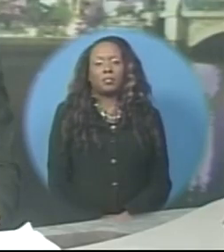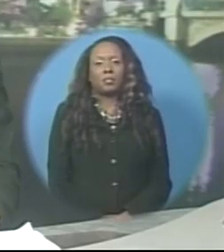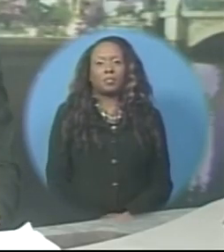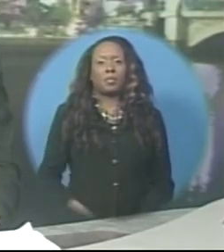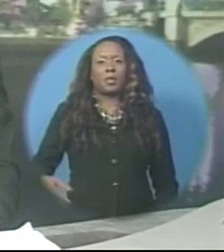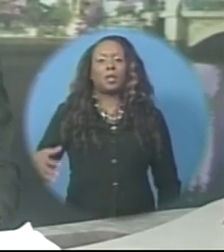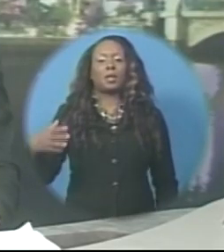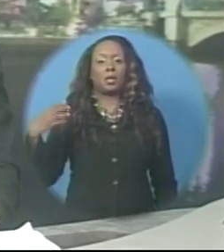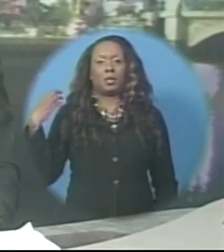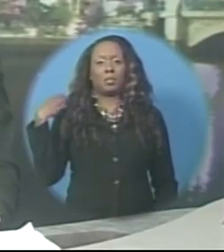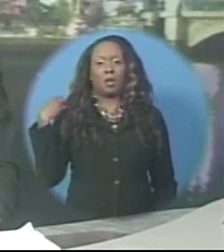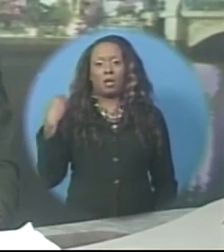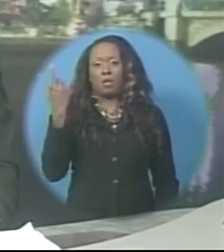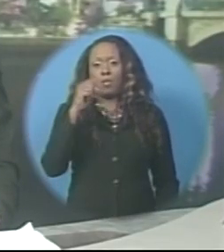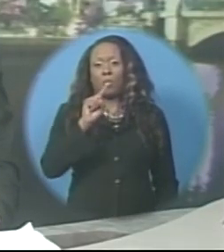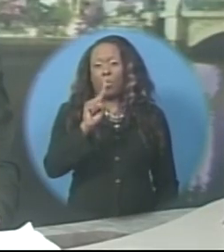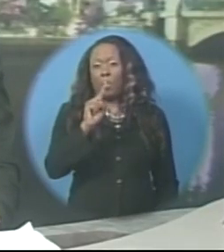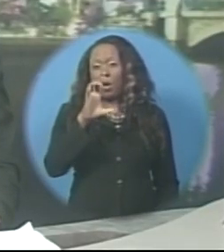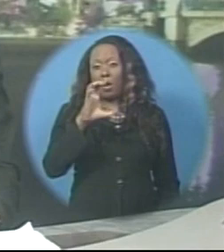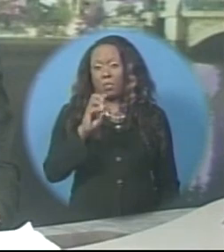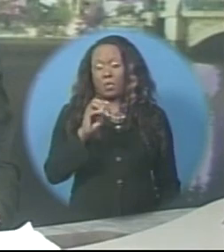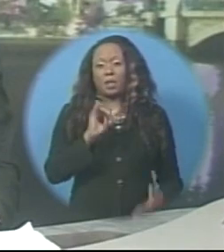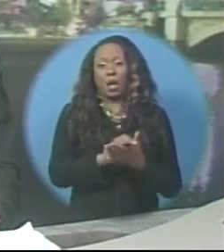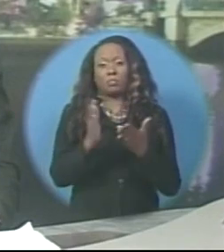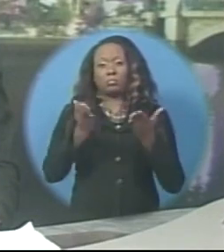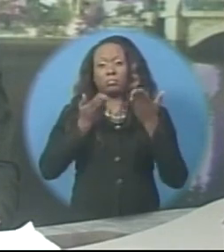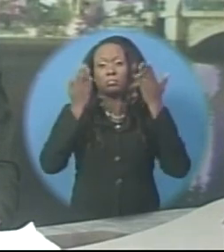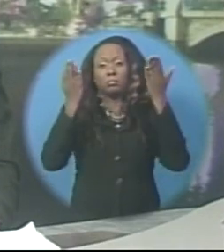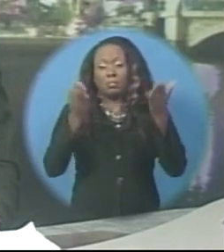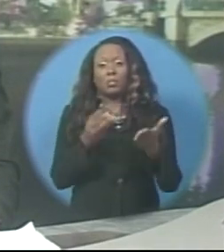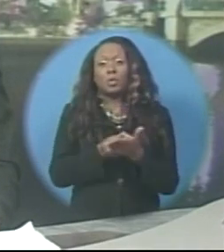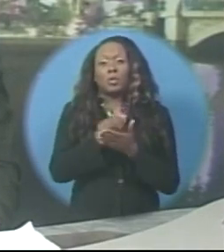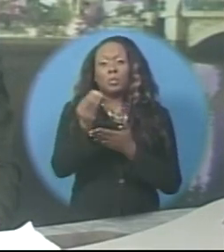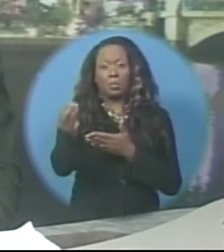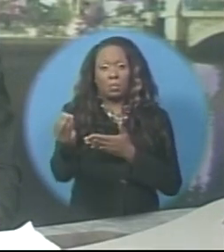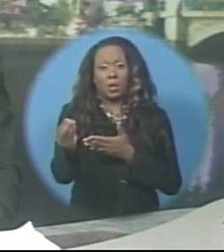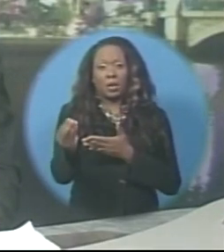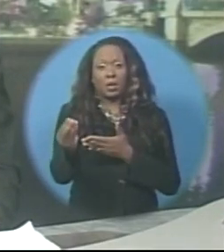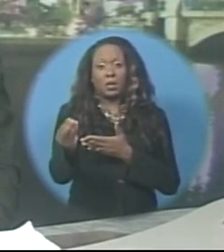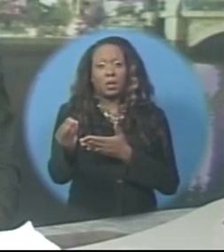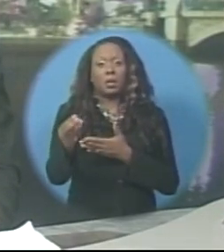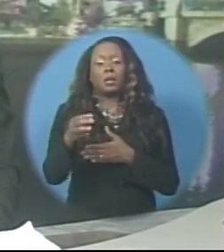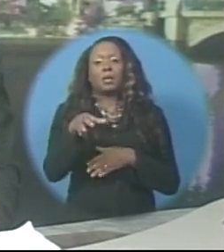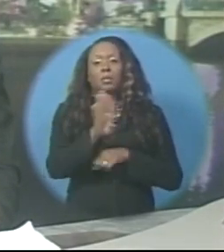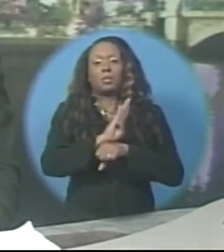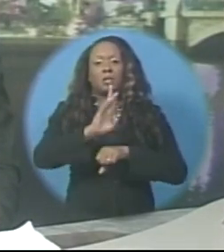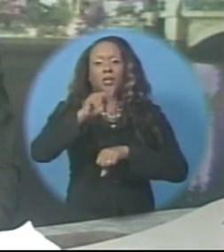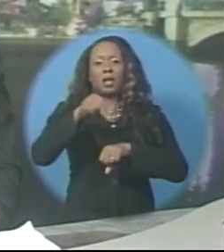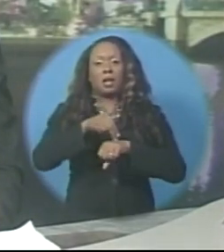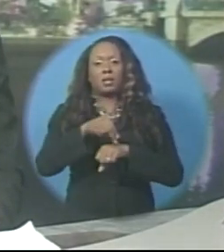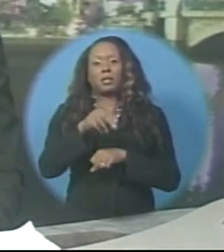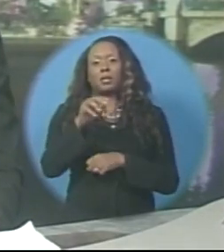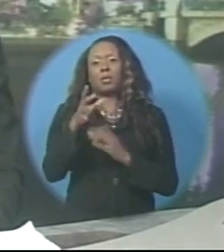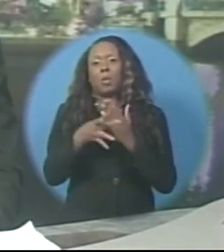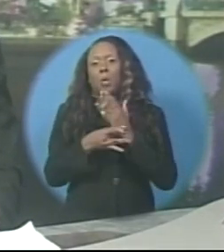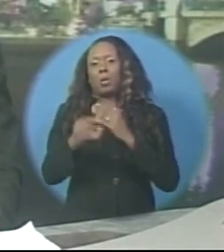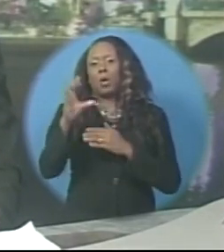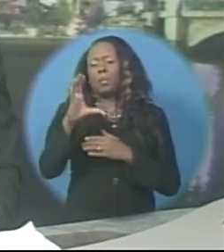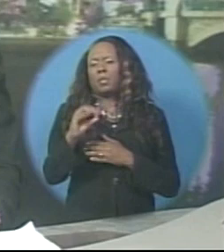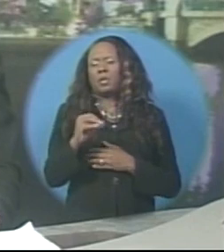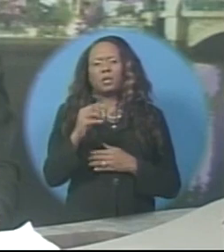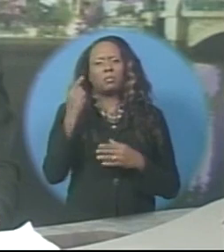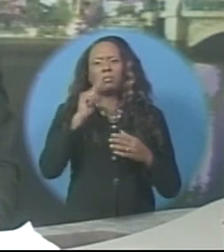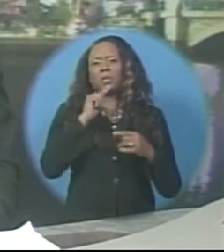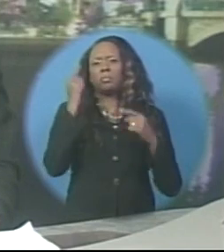The head of one of the two companies that made a bid last year for control of the Barbados National Terminal Company Limited is